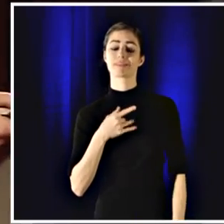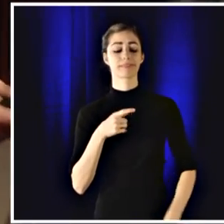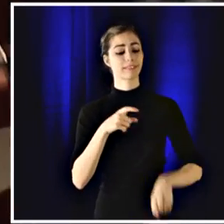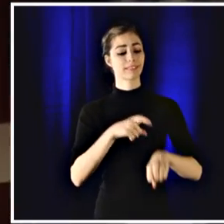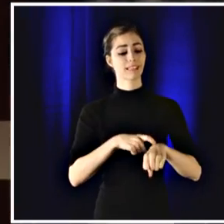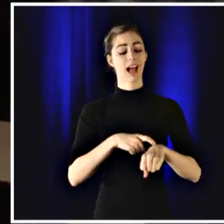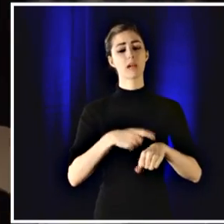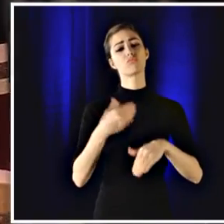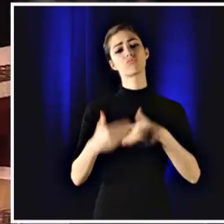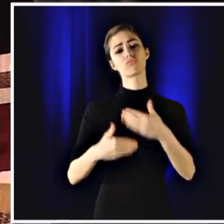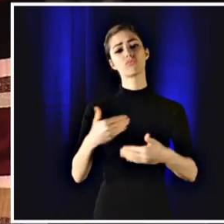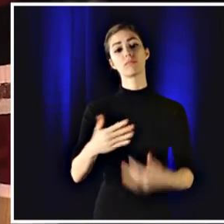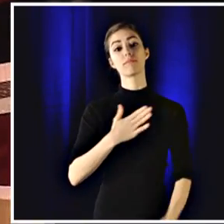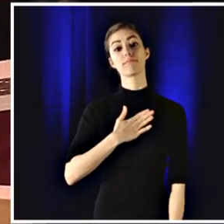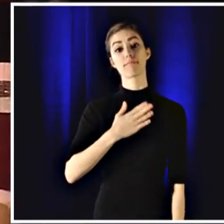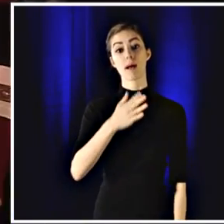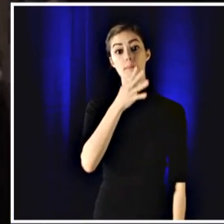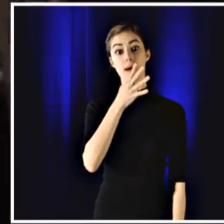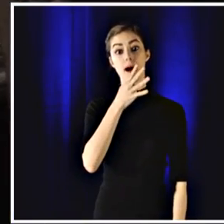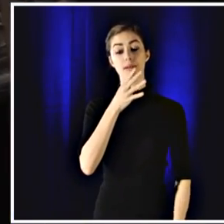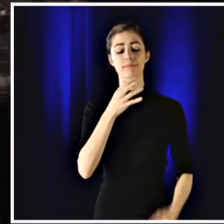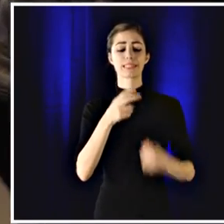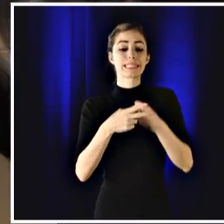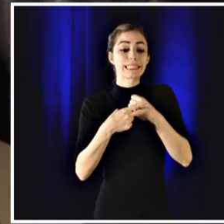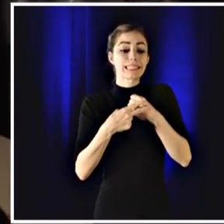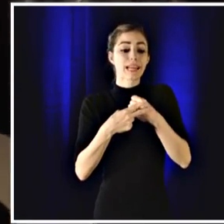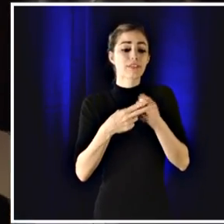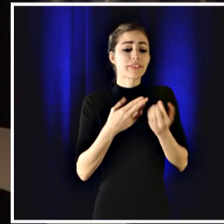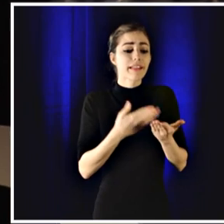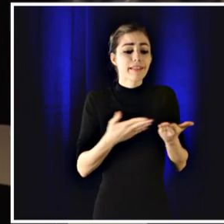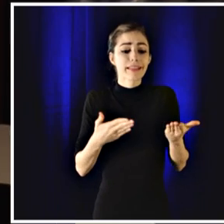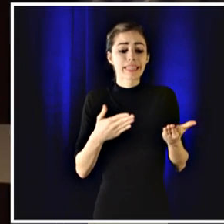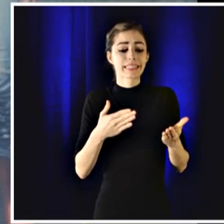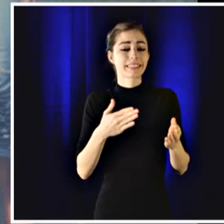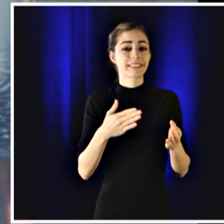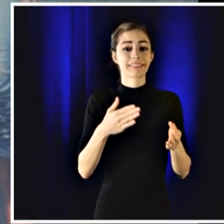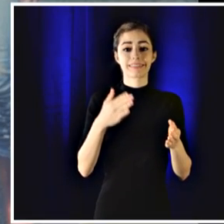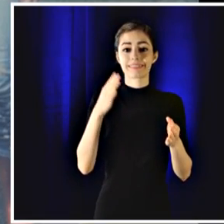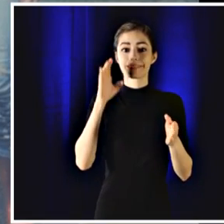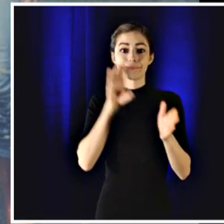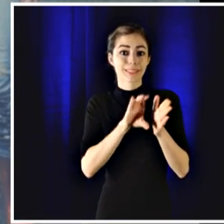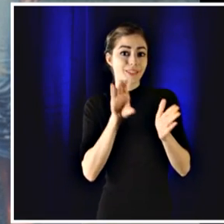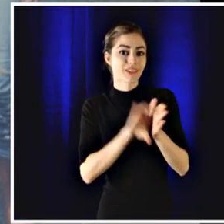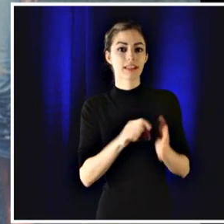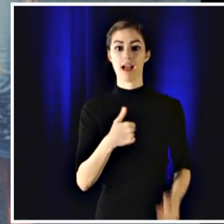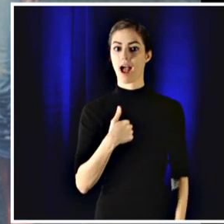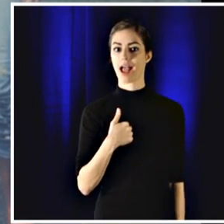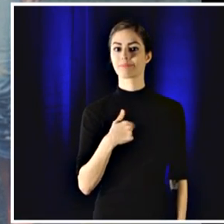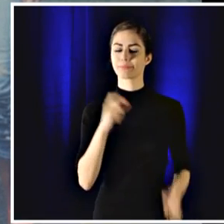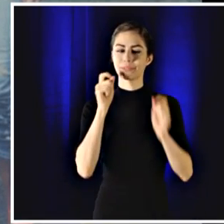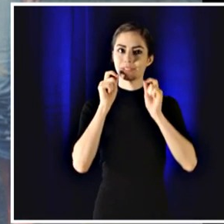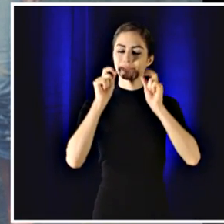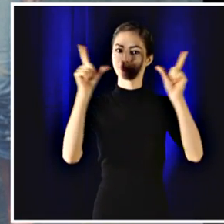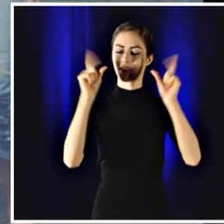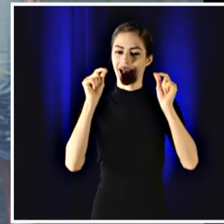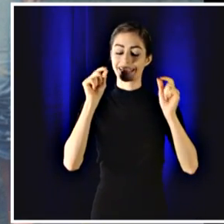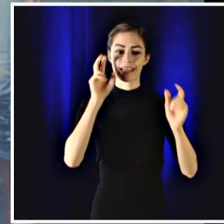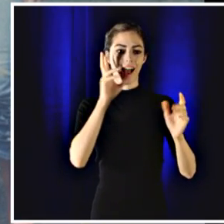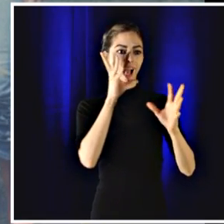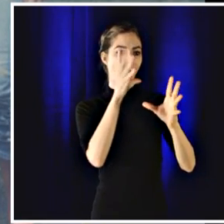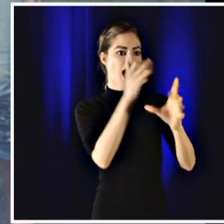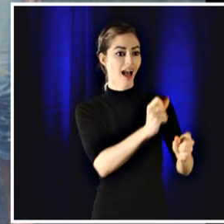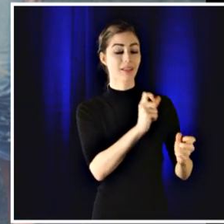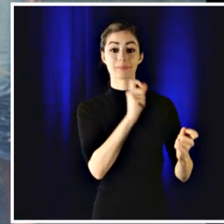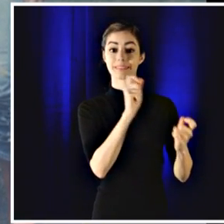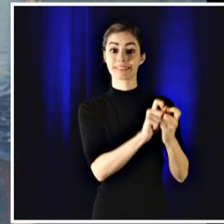me toys and photographs, and I'm particularly drawn to, surprise, surprise, the ones that remind